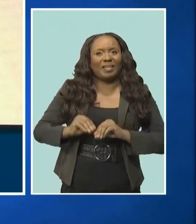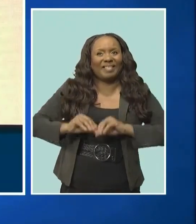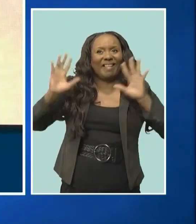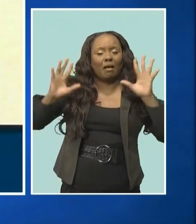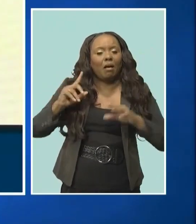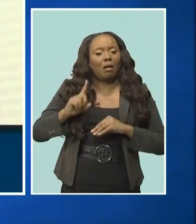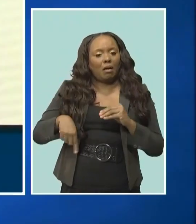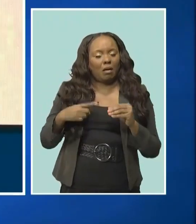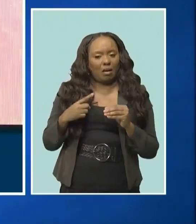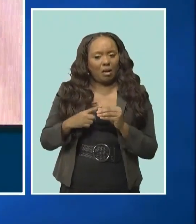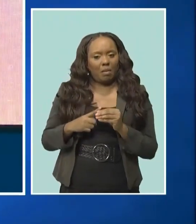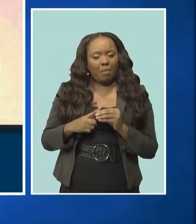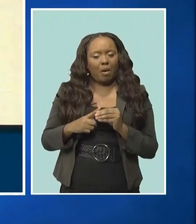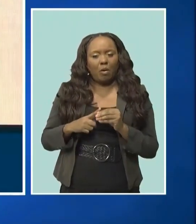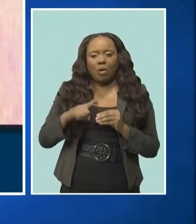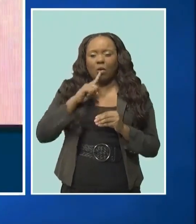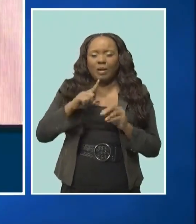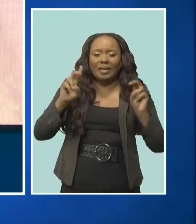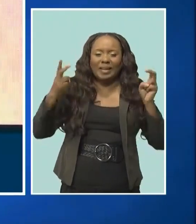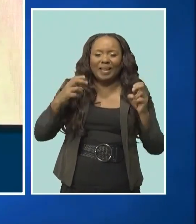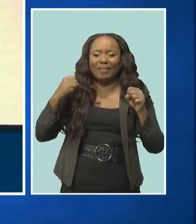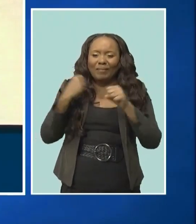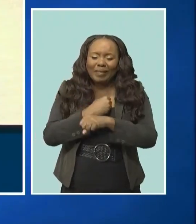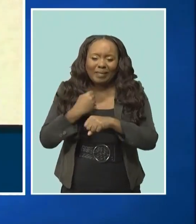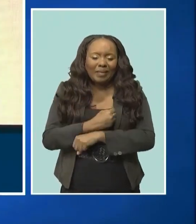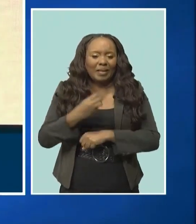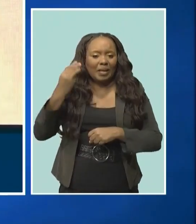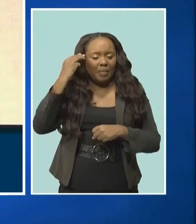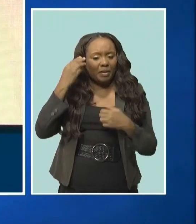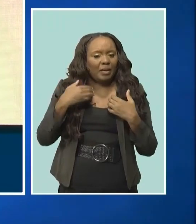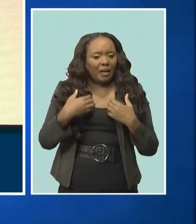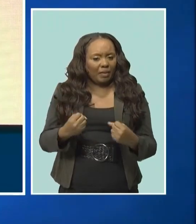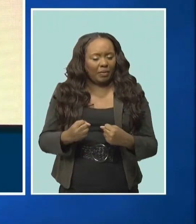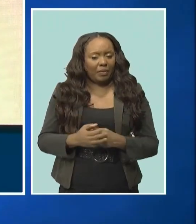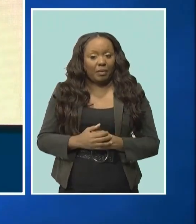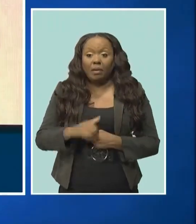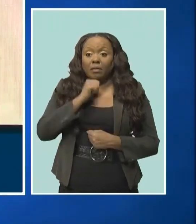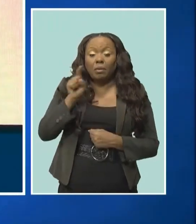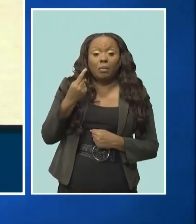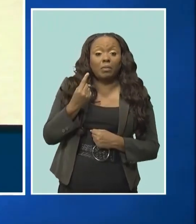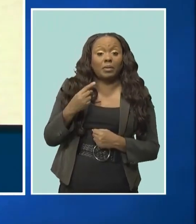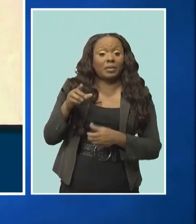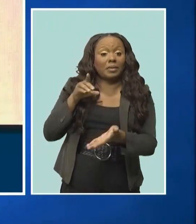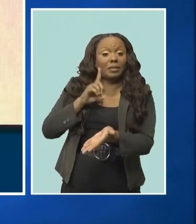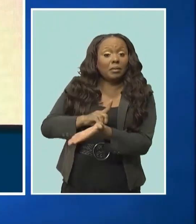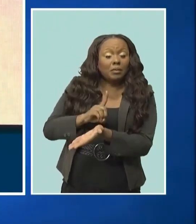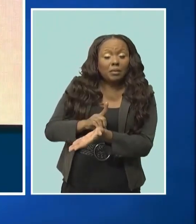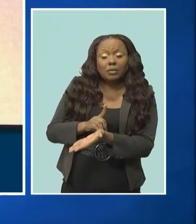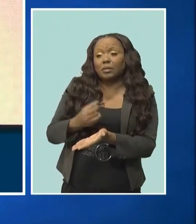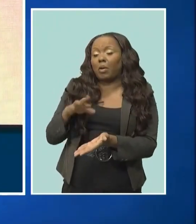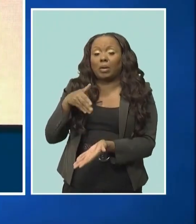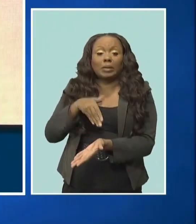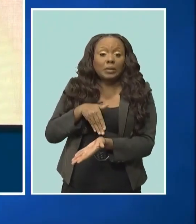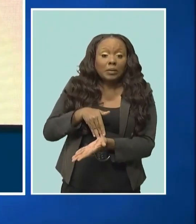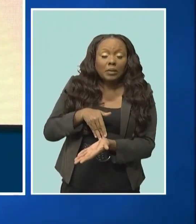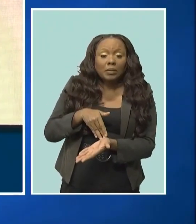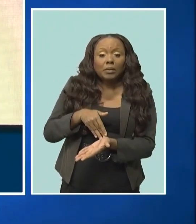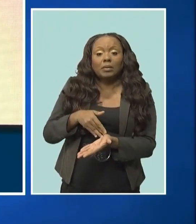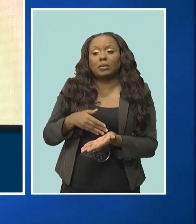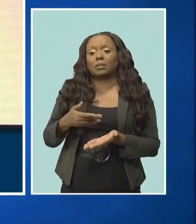battle to be fought, not just by doctors, not just by policymakers, but by the entire